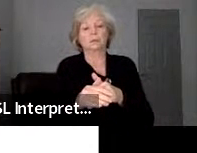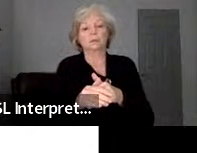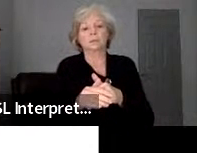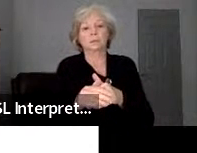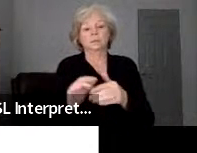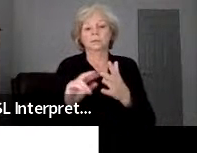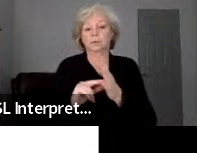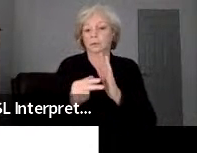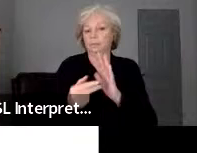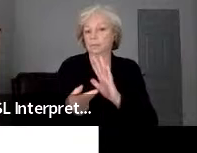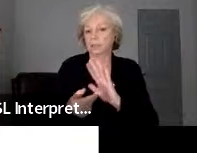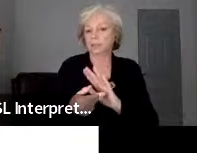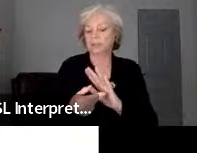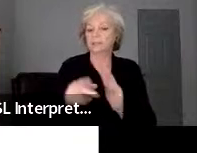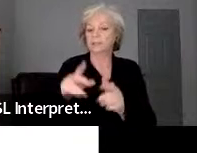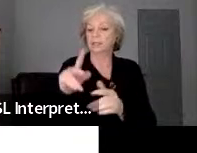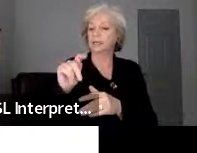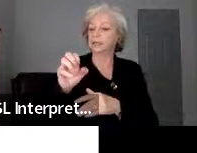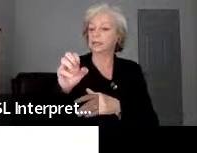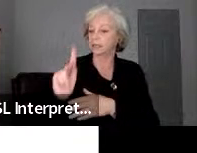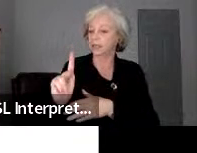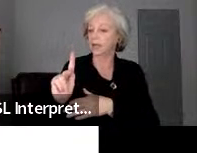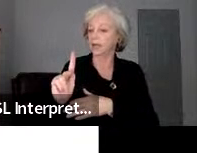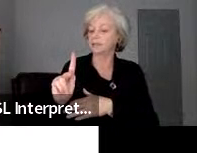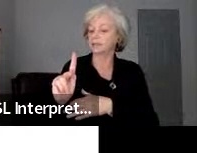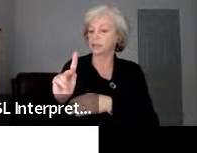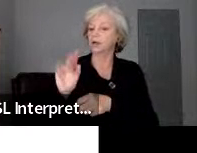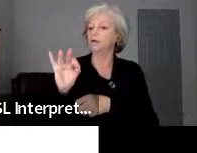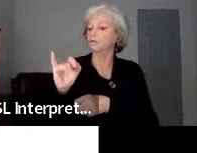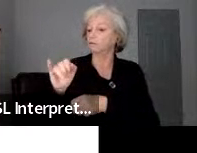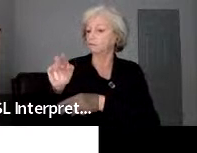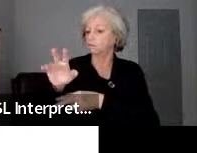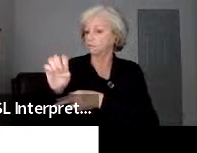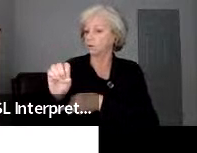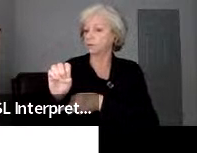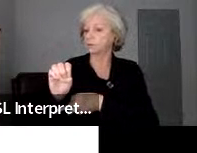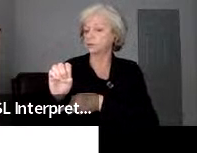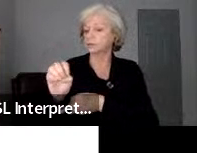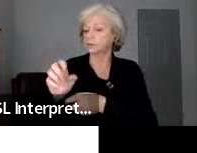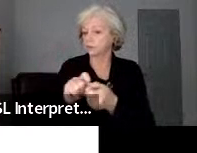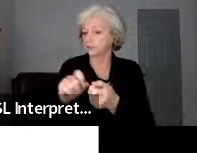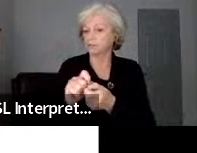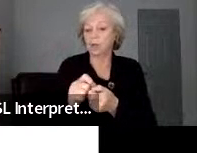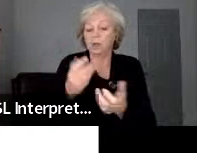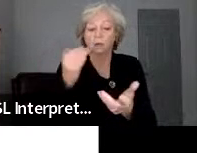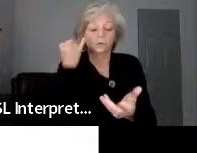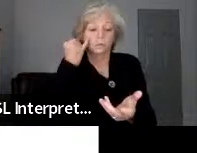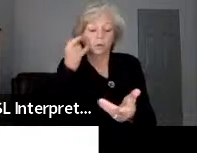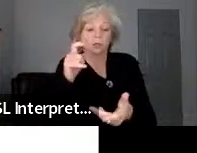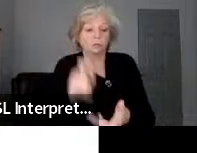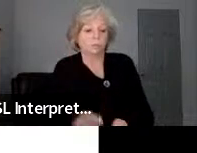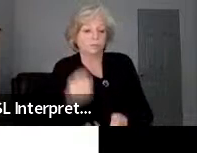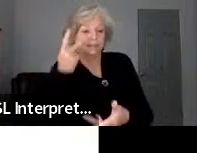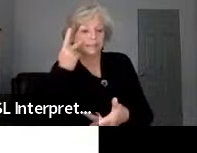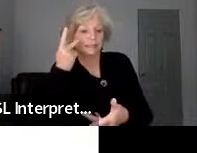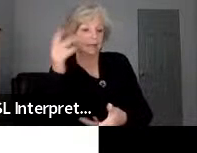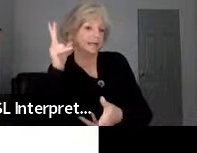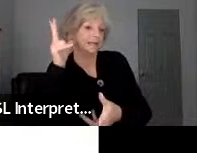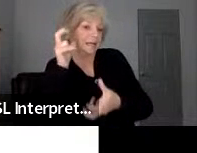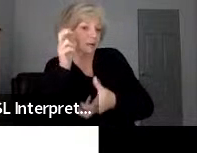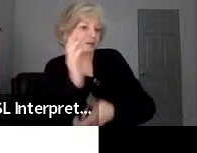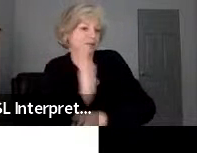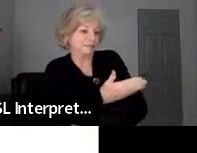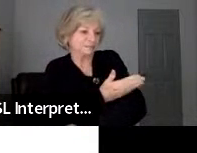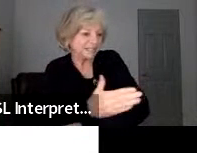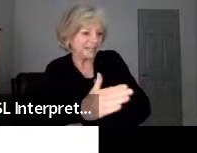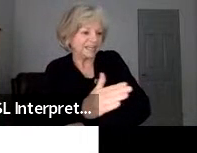force, there are faith-based organizations, so they might be in your neighborhood. When you hear them singing on Sundays, yep,